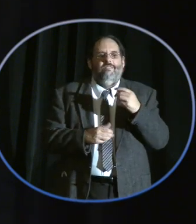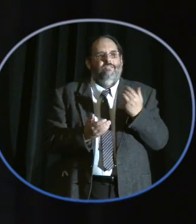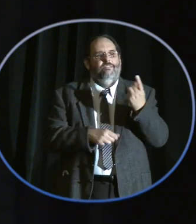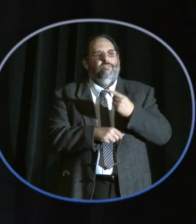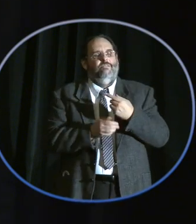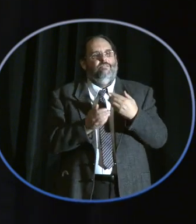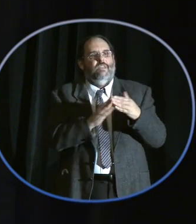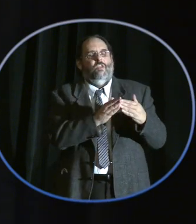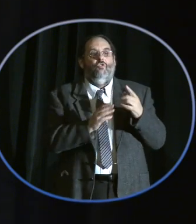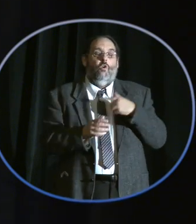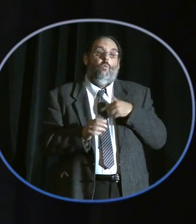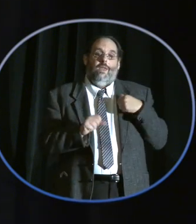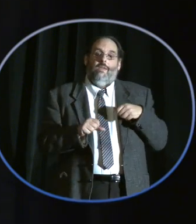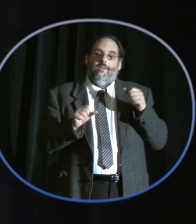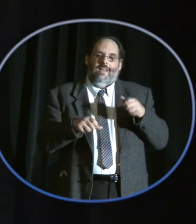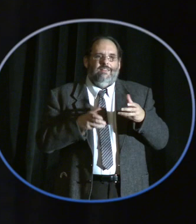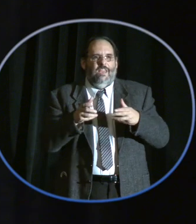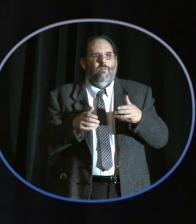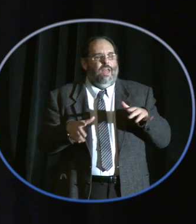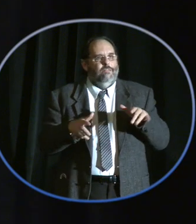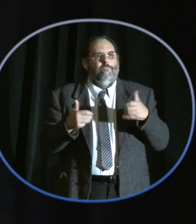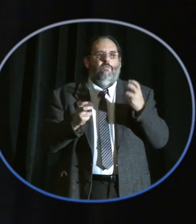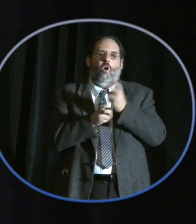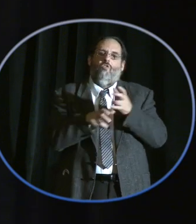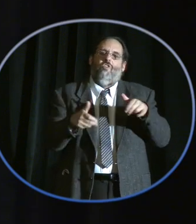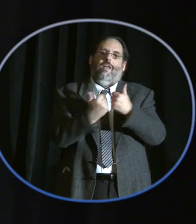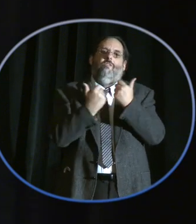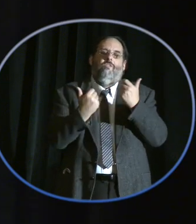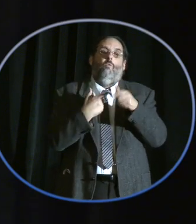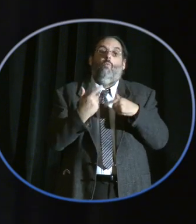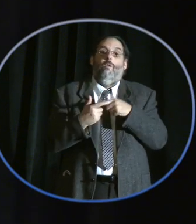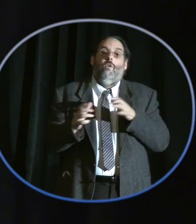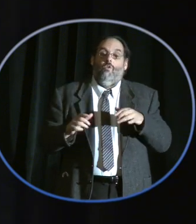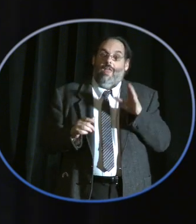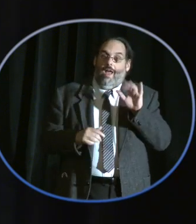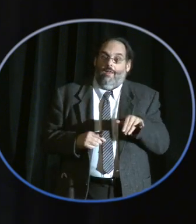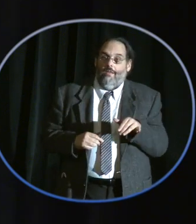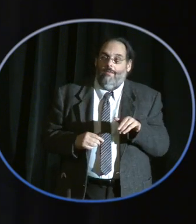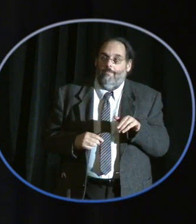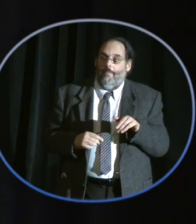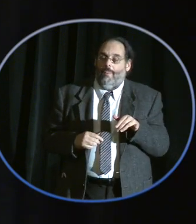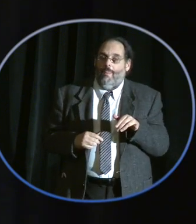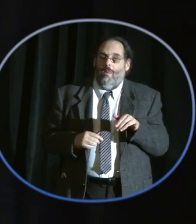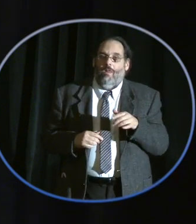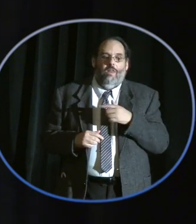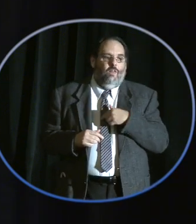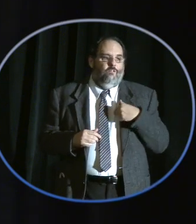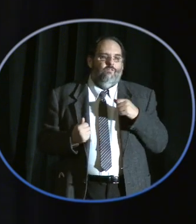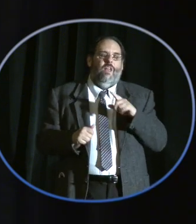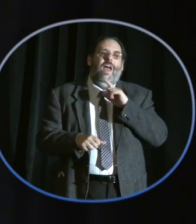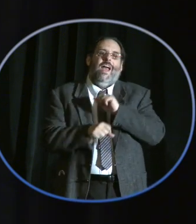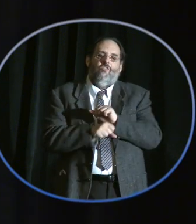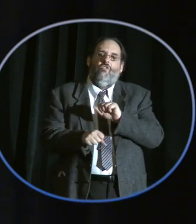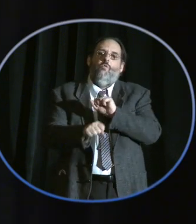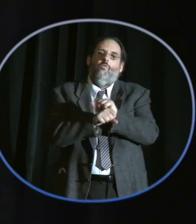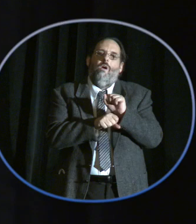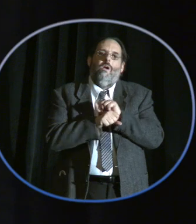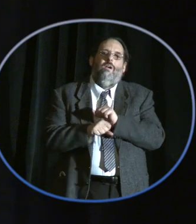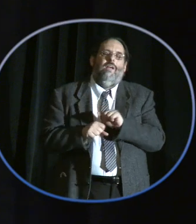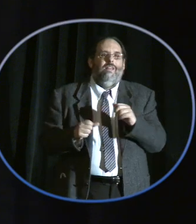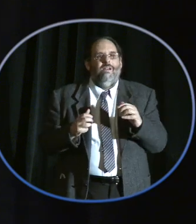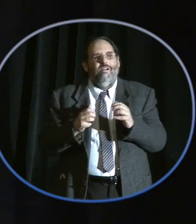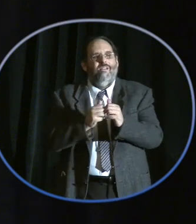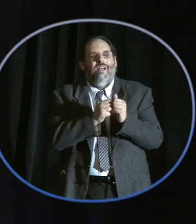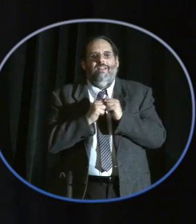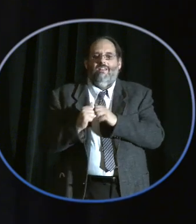that Baltimore can tackle tough challenges head on when we do just that. We try to actually work in a